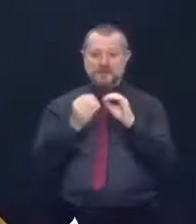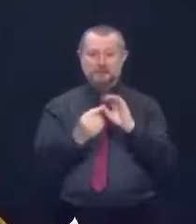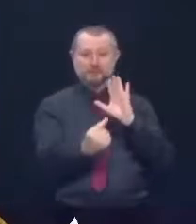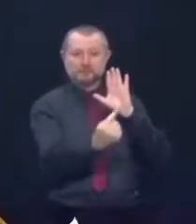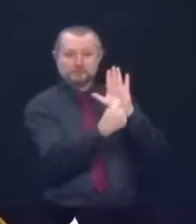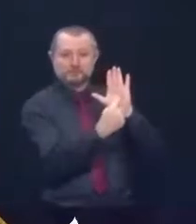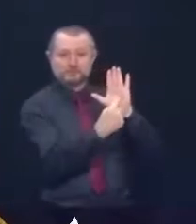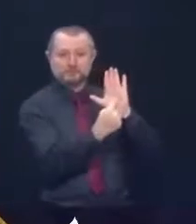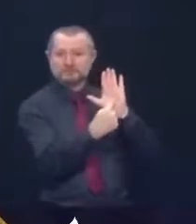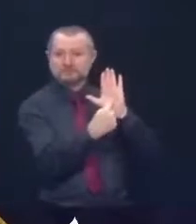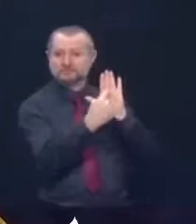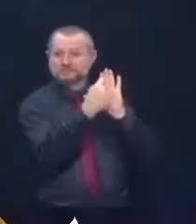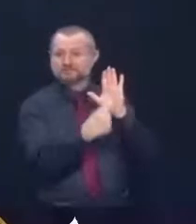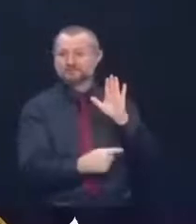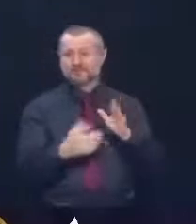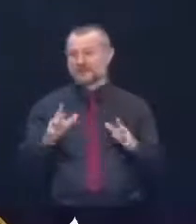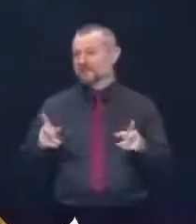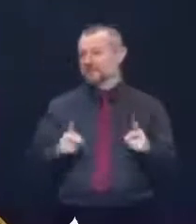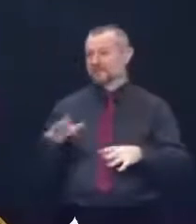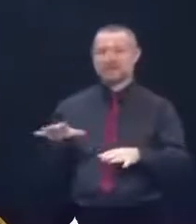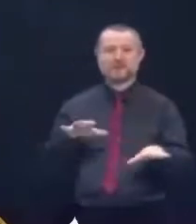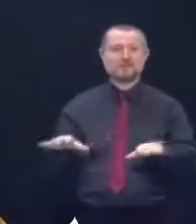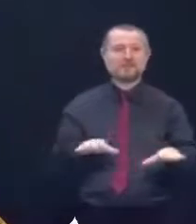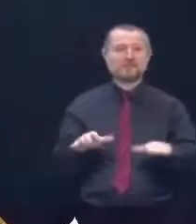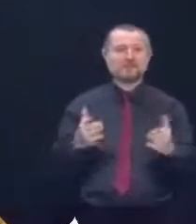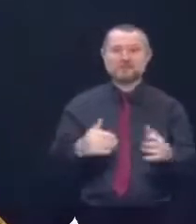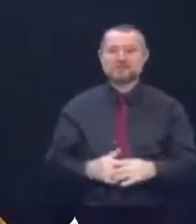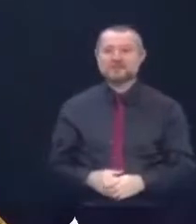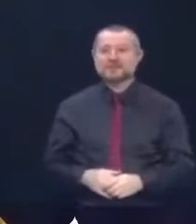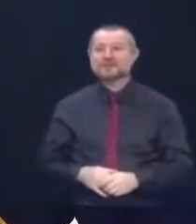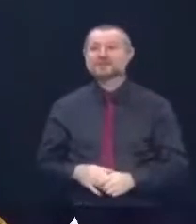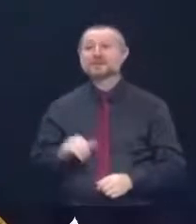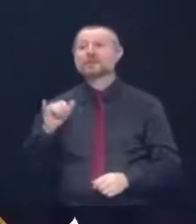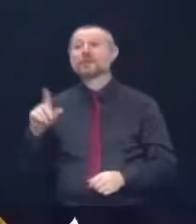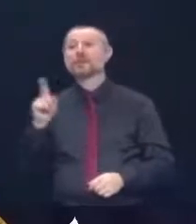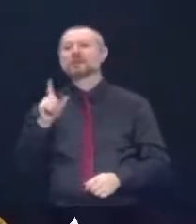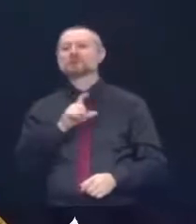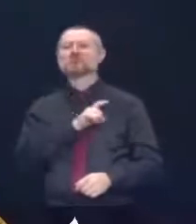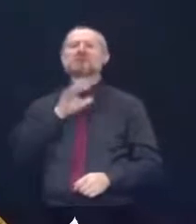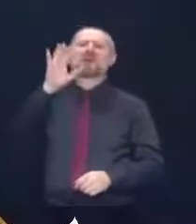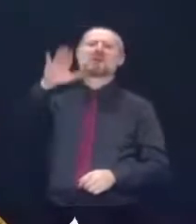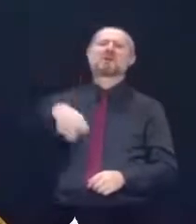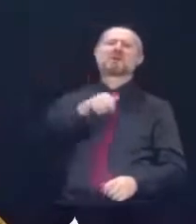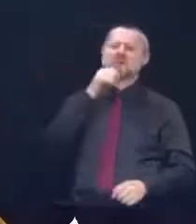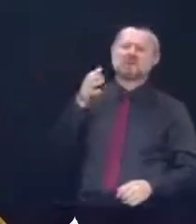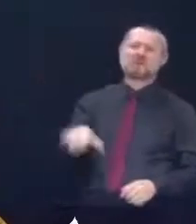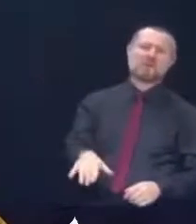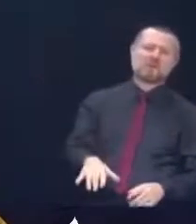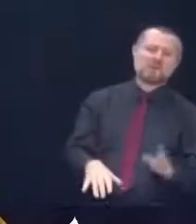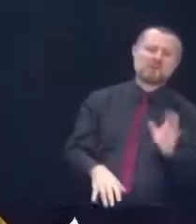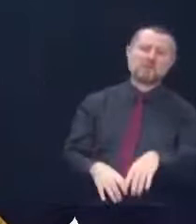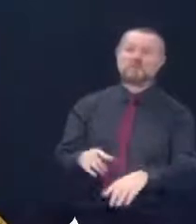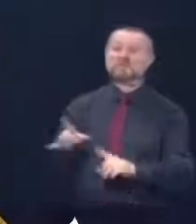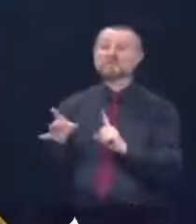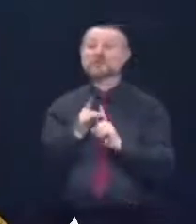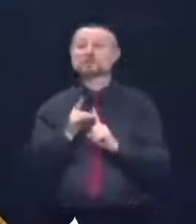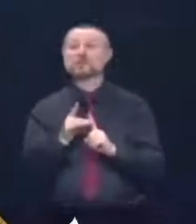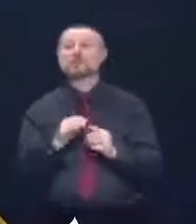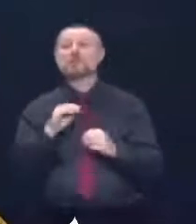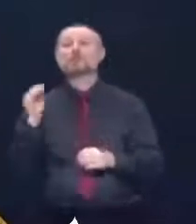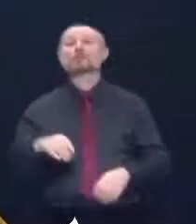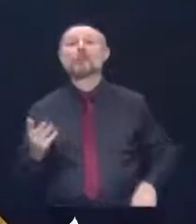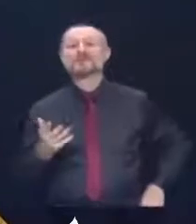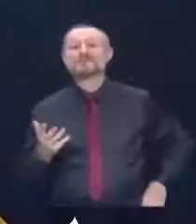behavior. You look at the areas where the sheriffs say, I'm not going to enforce it. You look at their infection rates, some of the